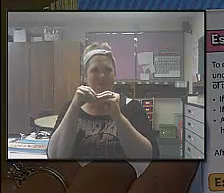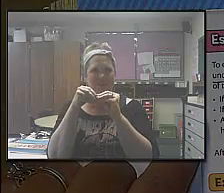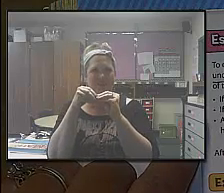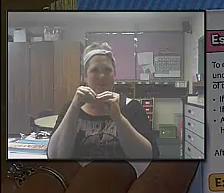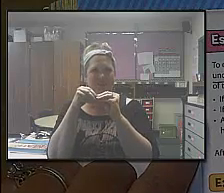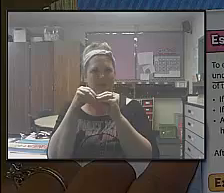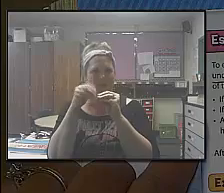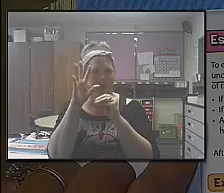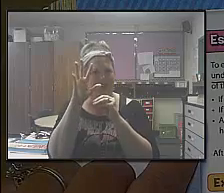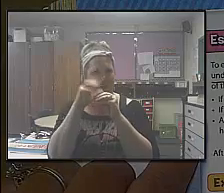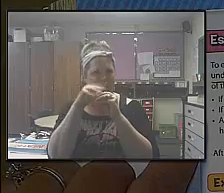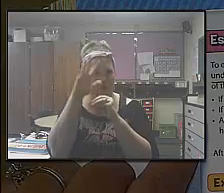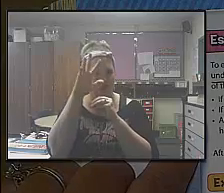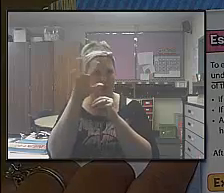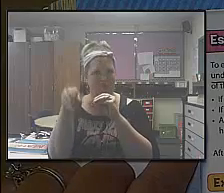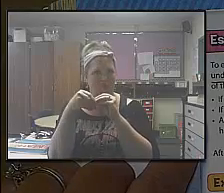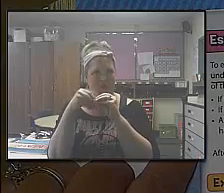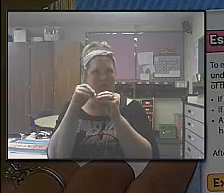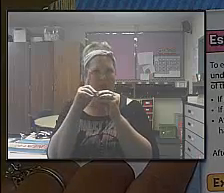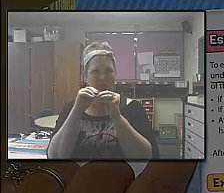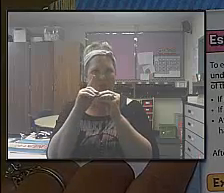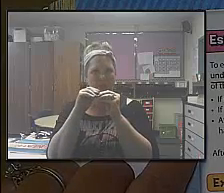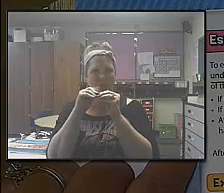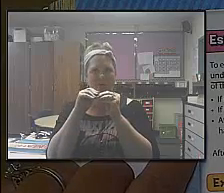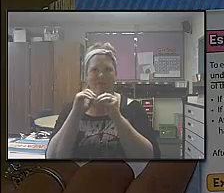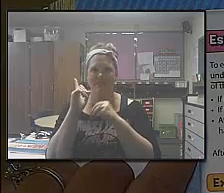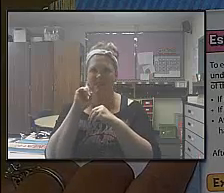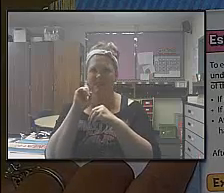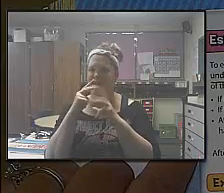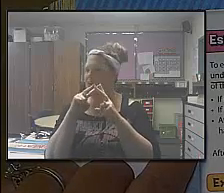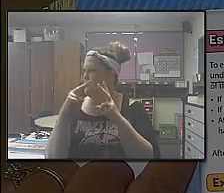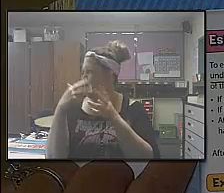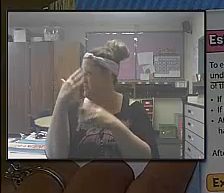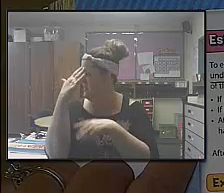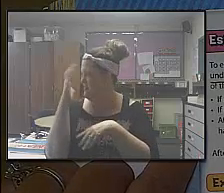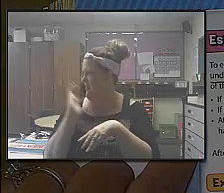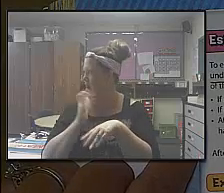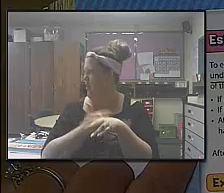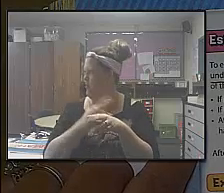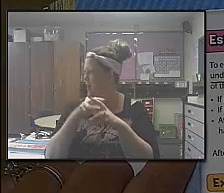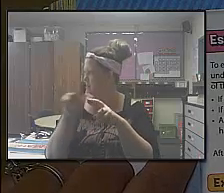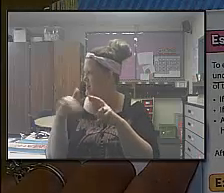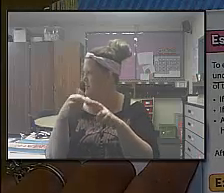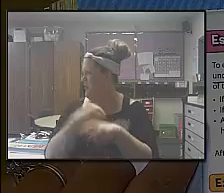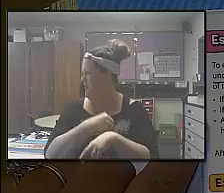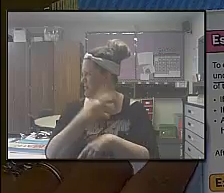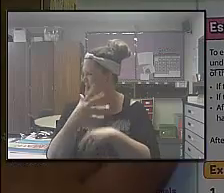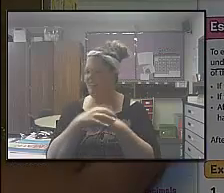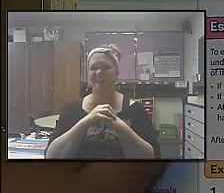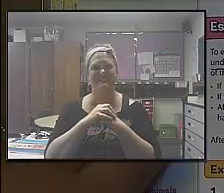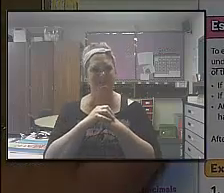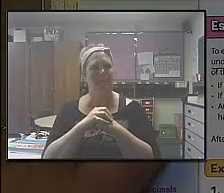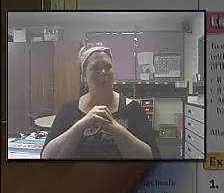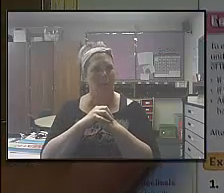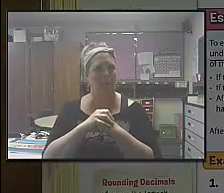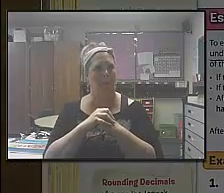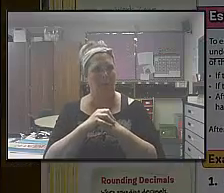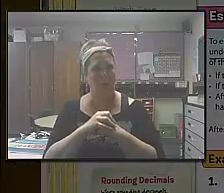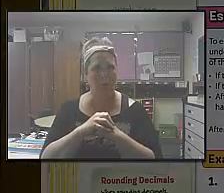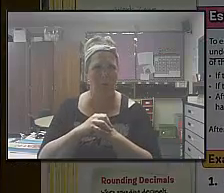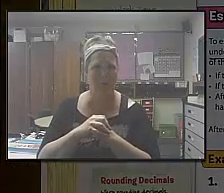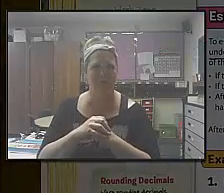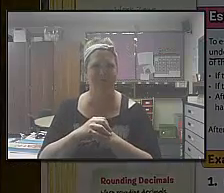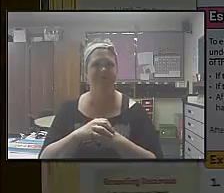or greater, add decimal. Add over here. It says Sounds very familiar, like all around. doesn't it? I thought so